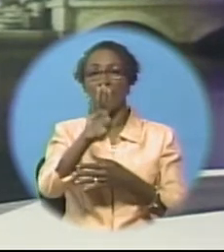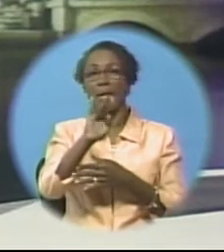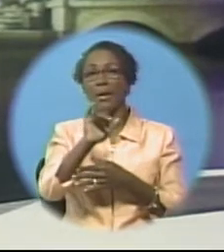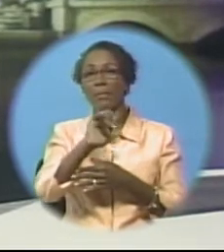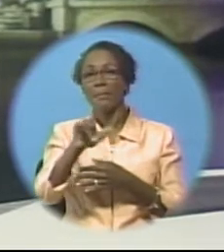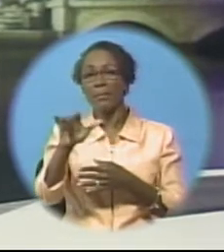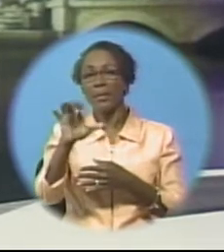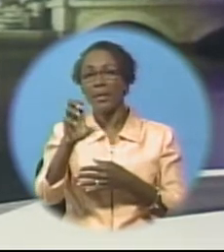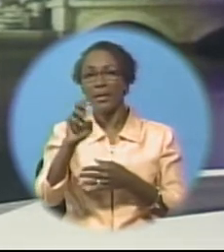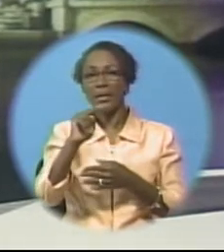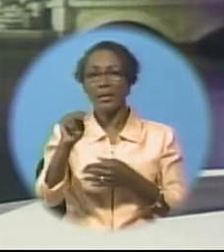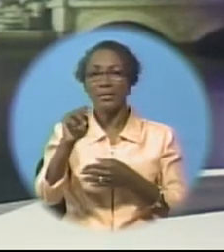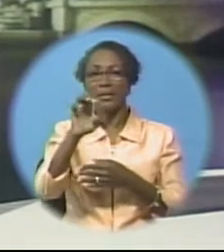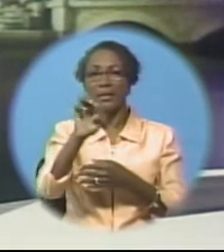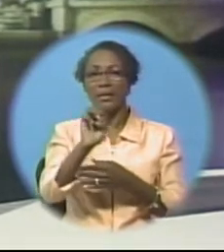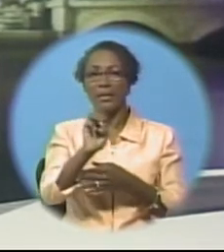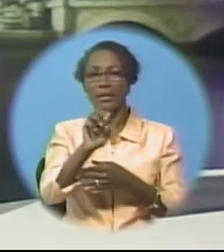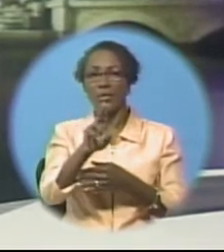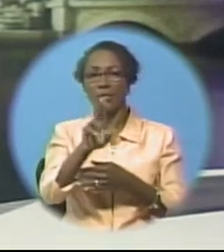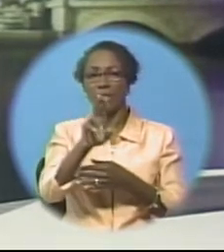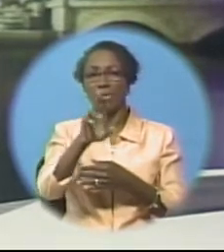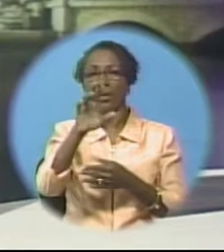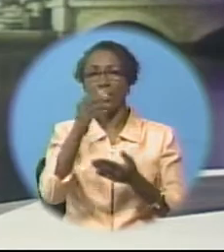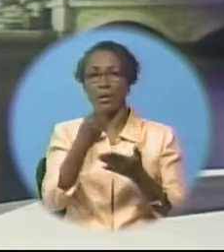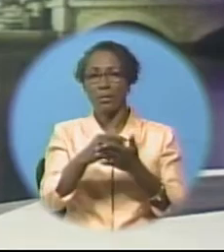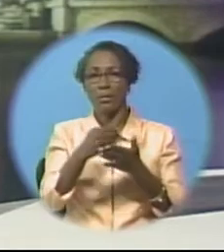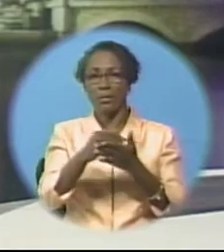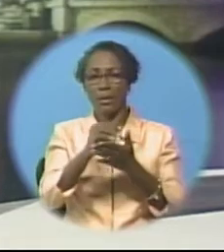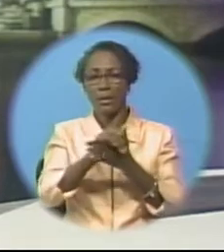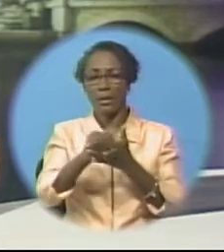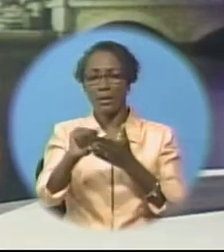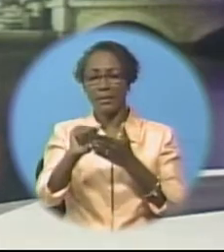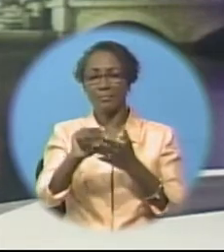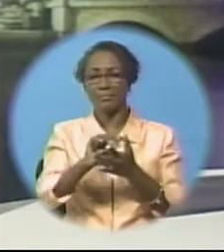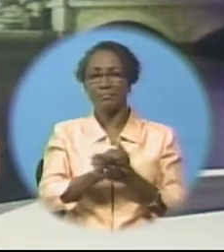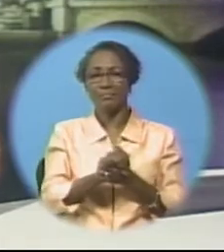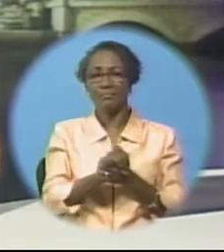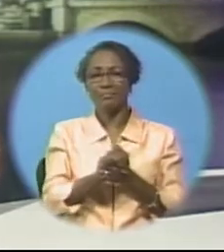going forward, the assistance will have more of a regional focus.